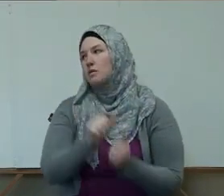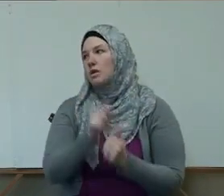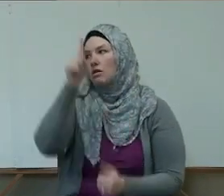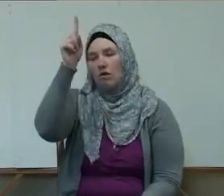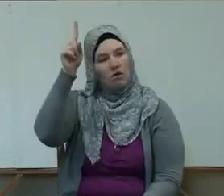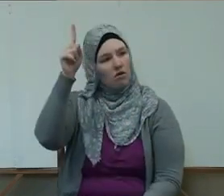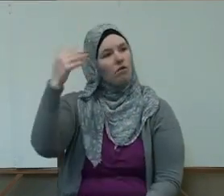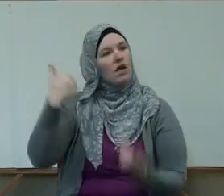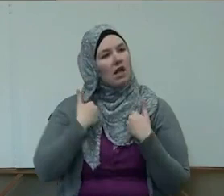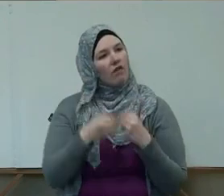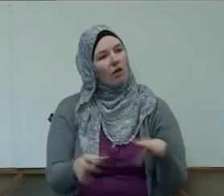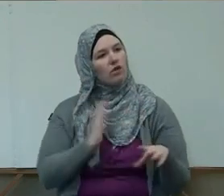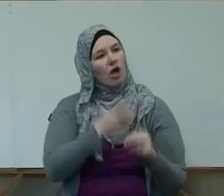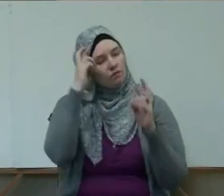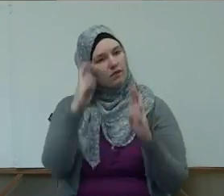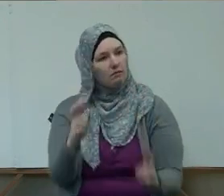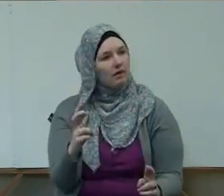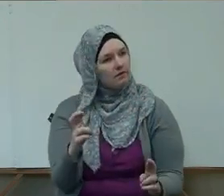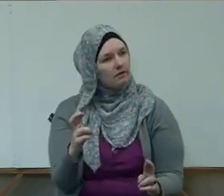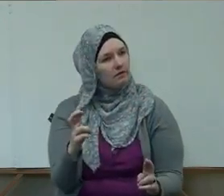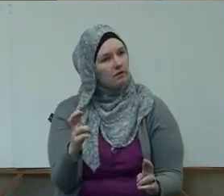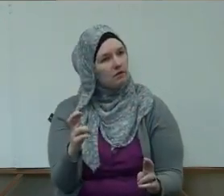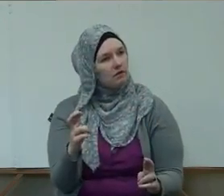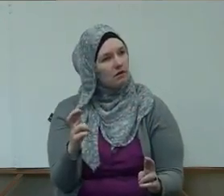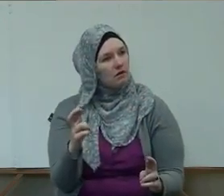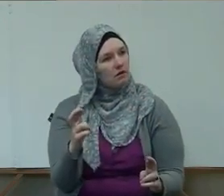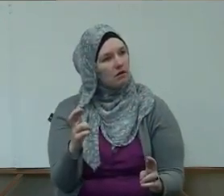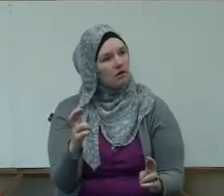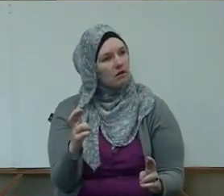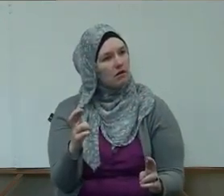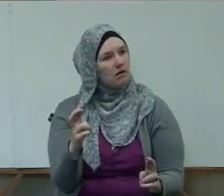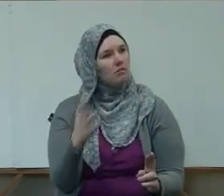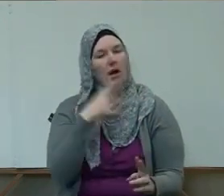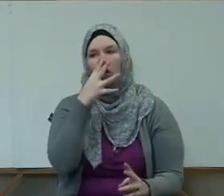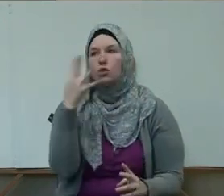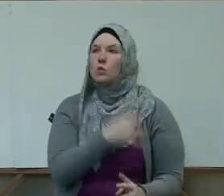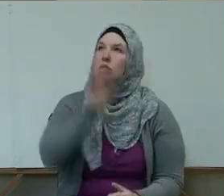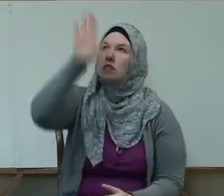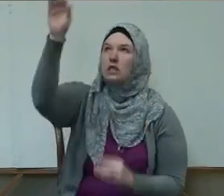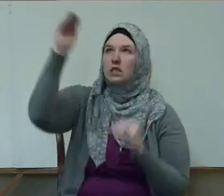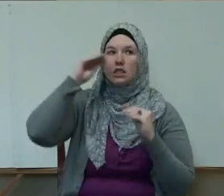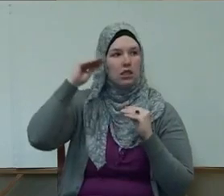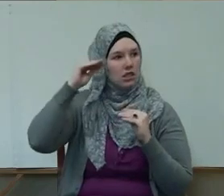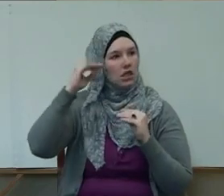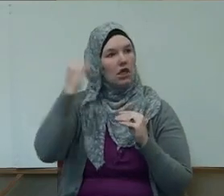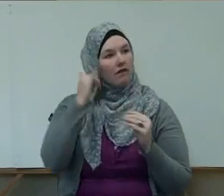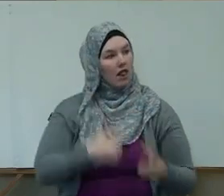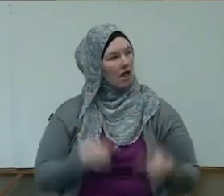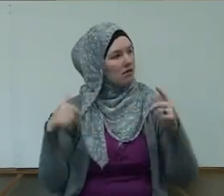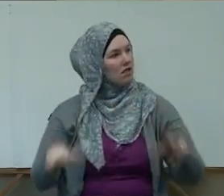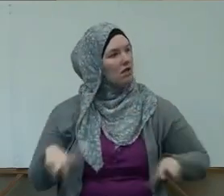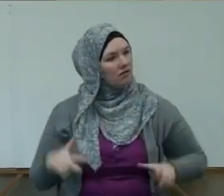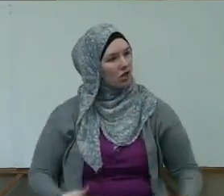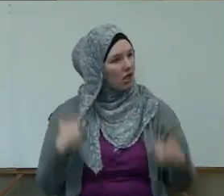have lost our respect of our Creator by discounting His instructions and by living a selfish life,